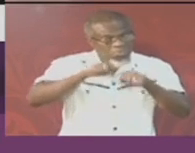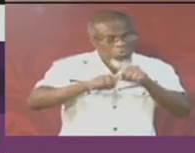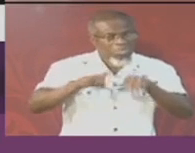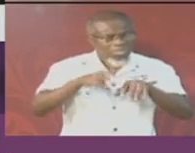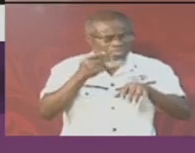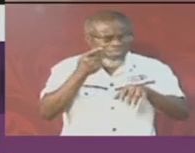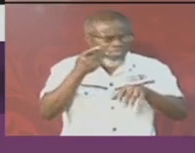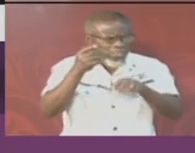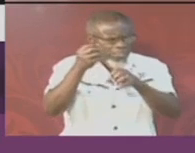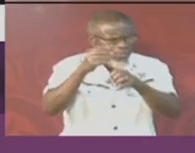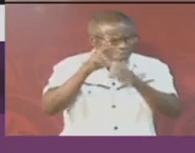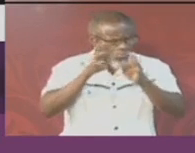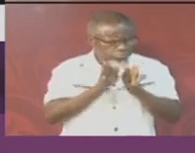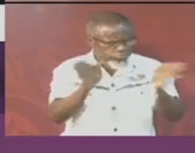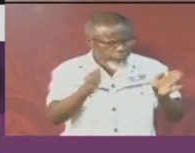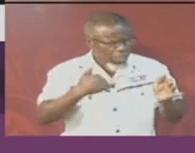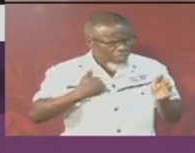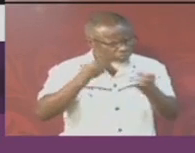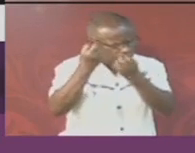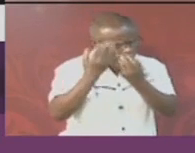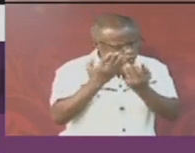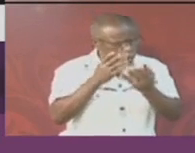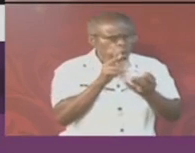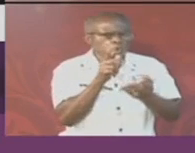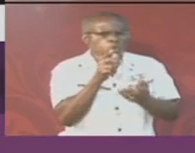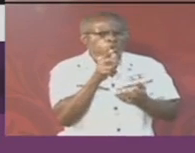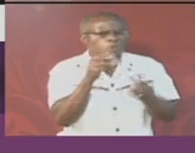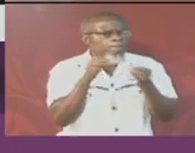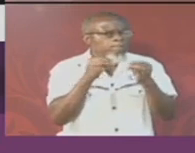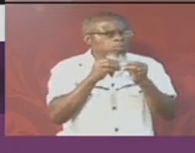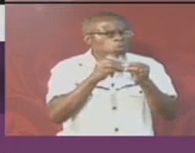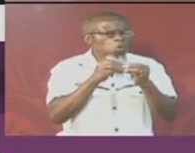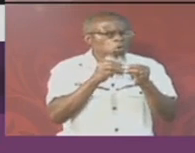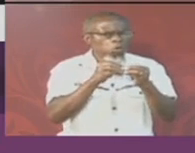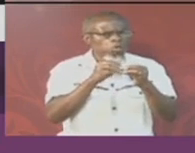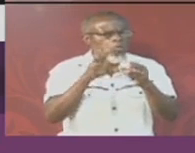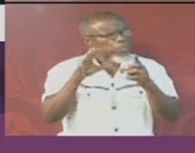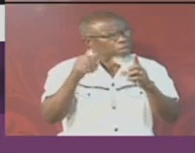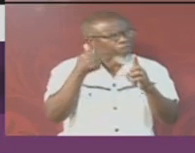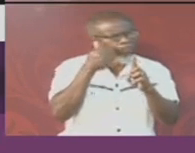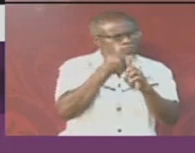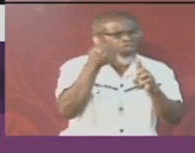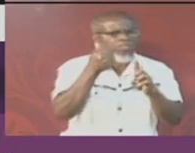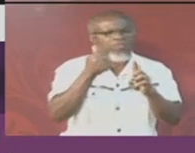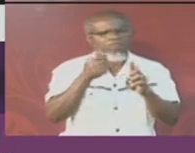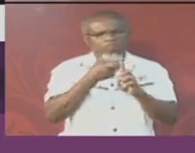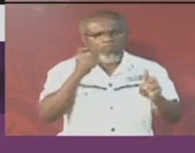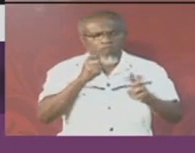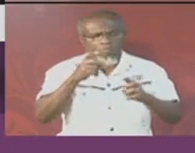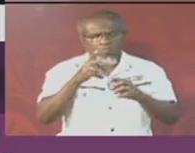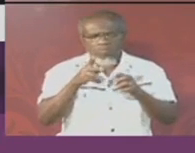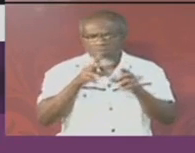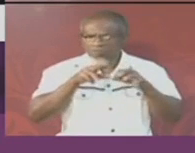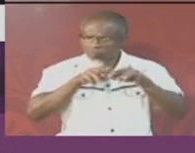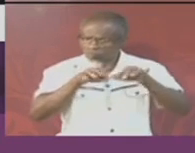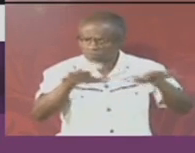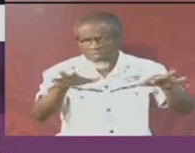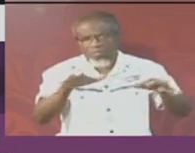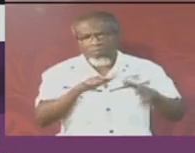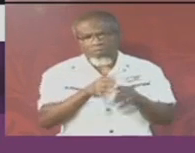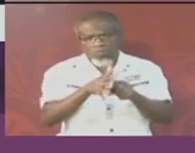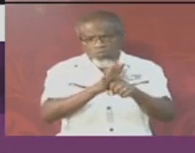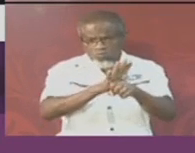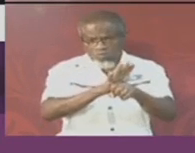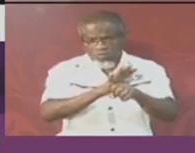of that has come out in the past. I hope that was clear. Minister Hines, so you, just to piggyback on what Pryor would have